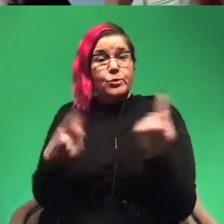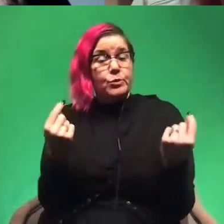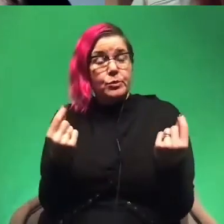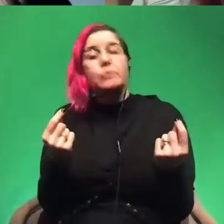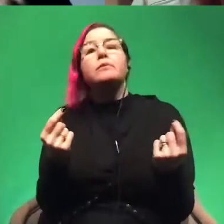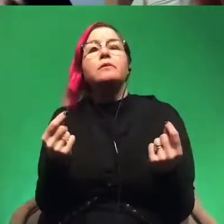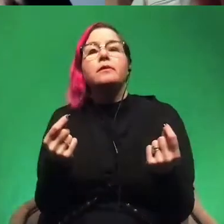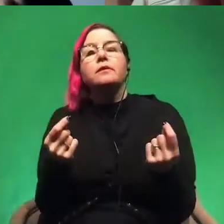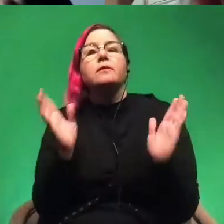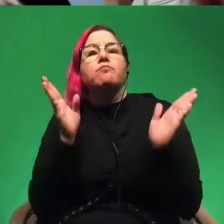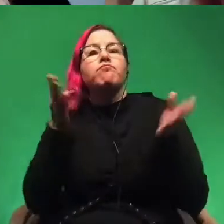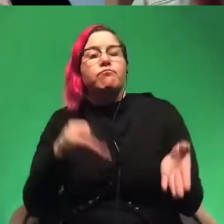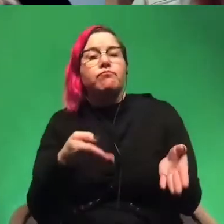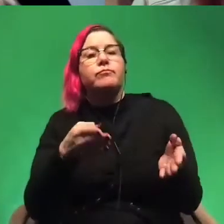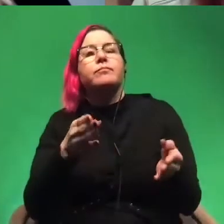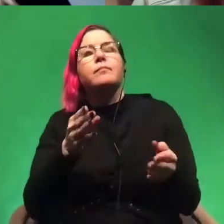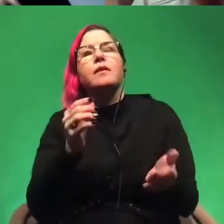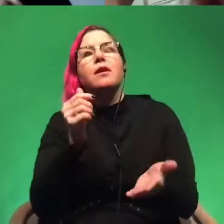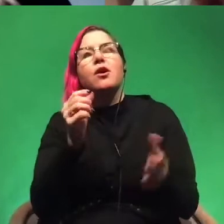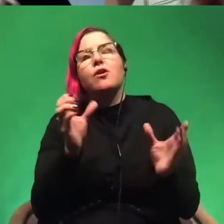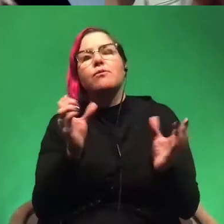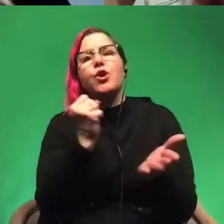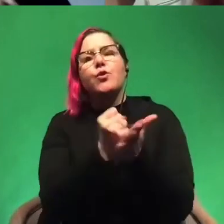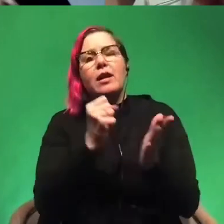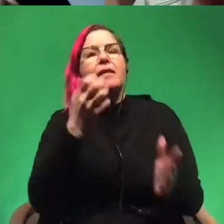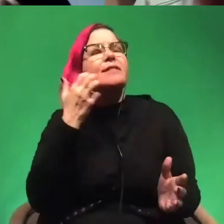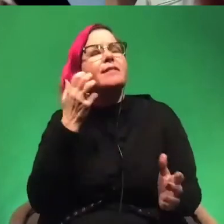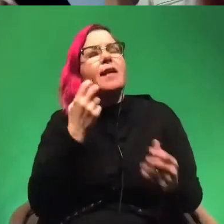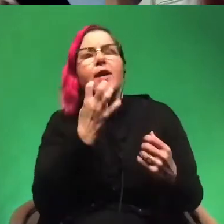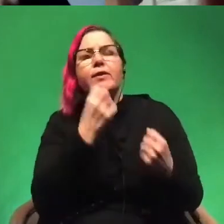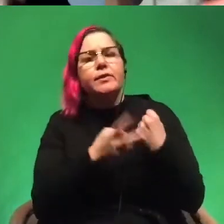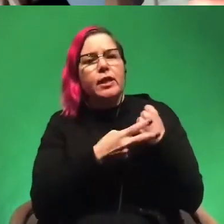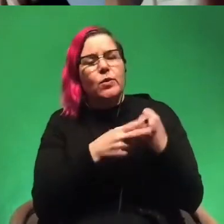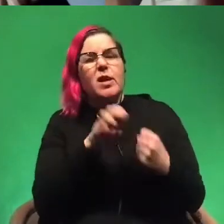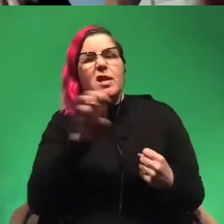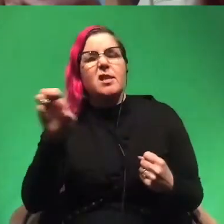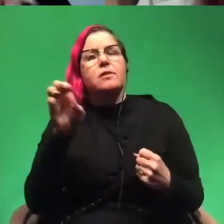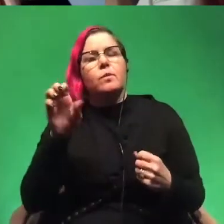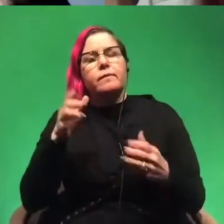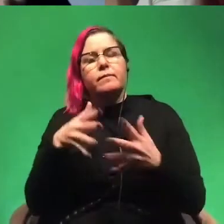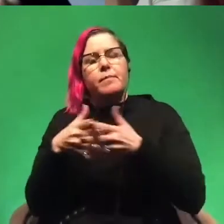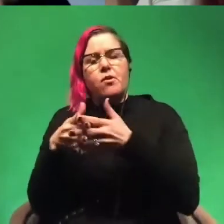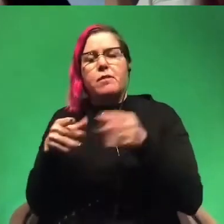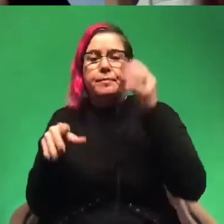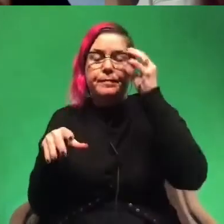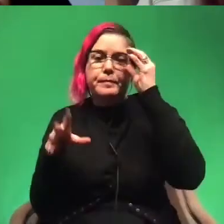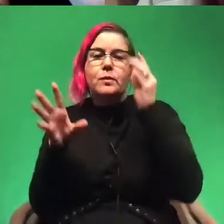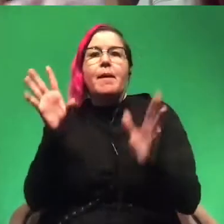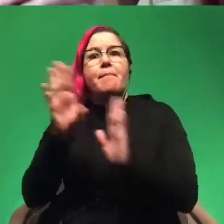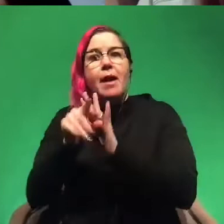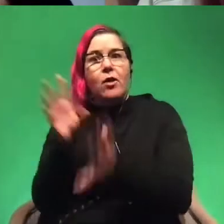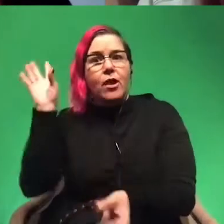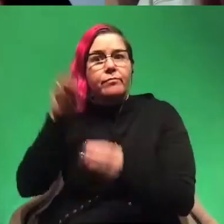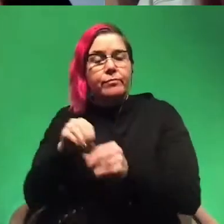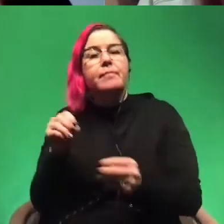time working at an accredited tiger sanctuary on the east coast of the United States. And so combined with my background, a lot of people